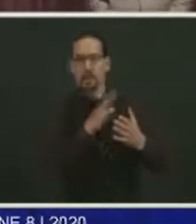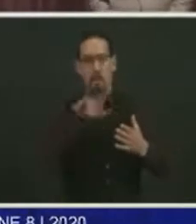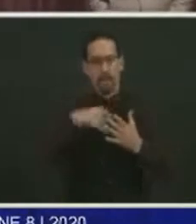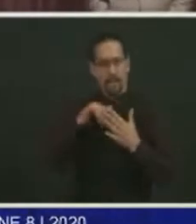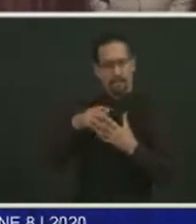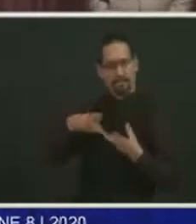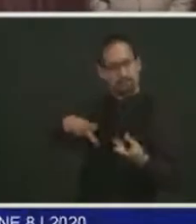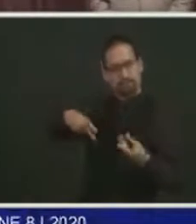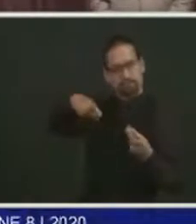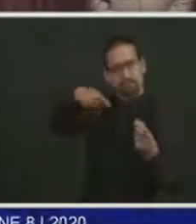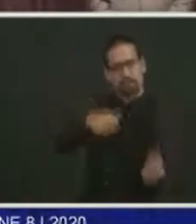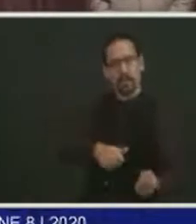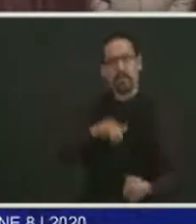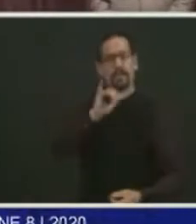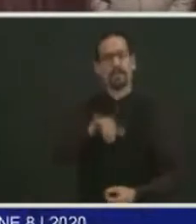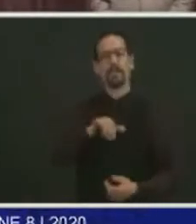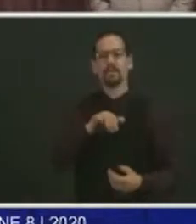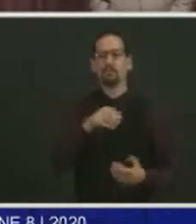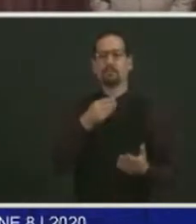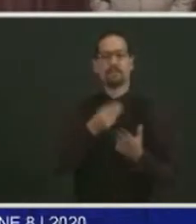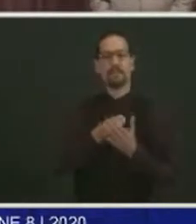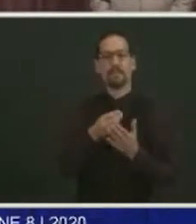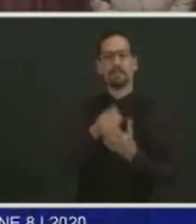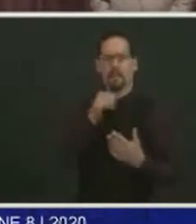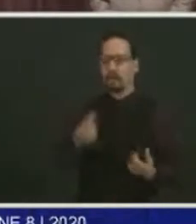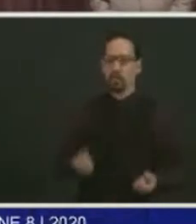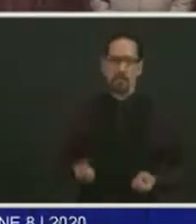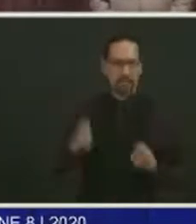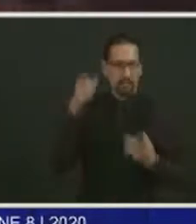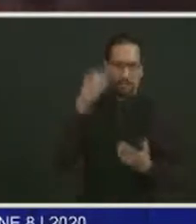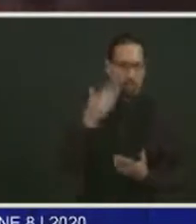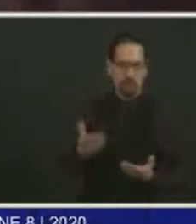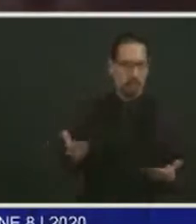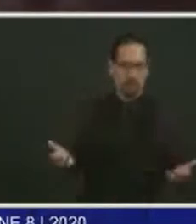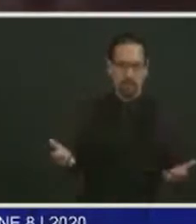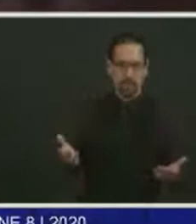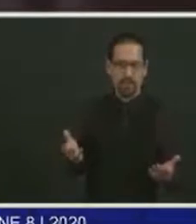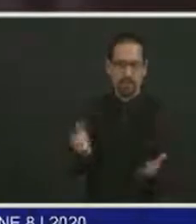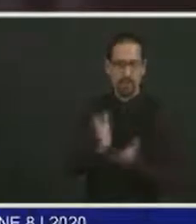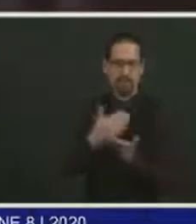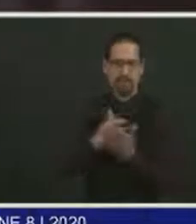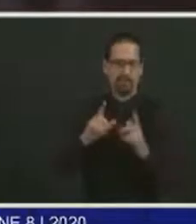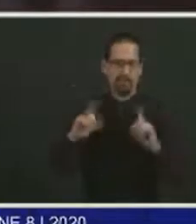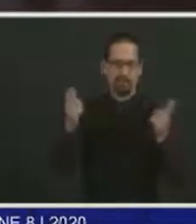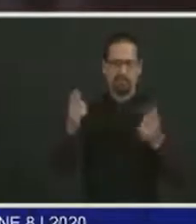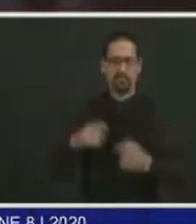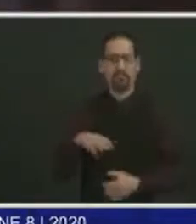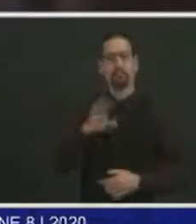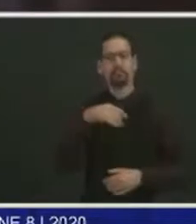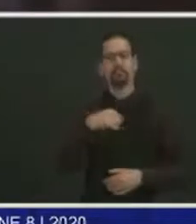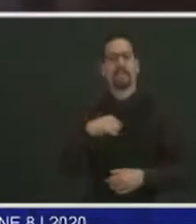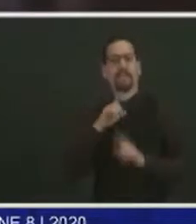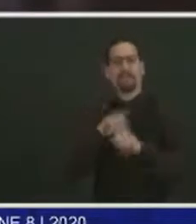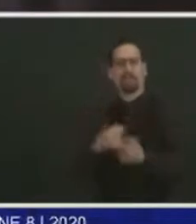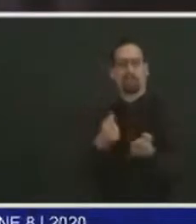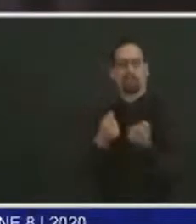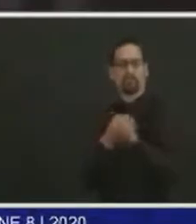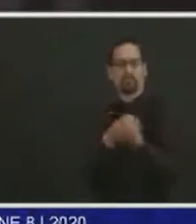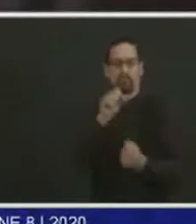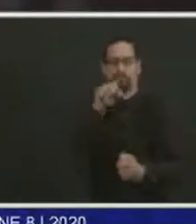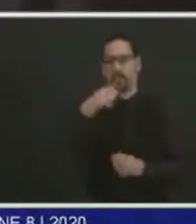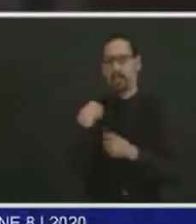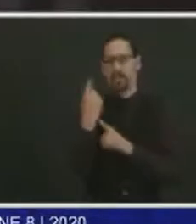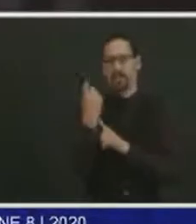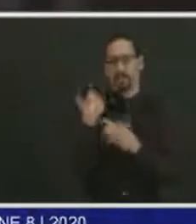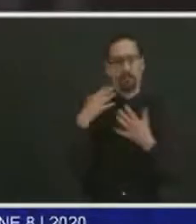very inefficiently in those kinds of areas. Now that I support. You know, last year I put before the legislature a proposal, which they chose not to